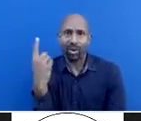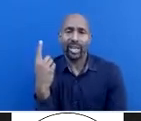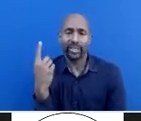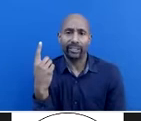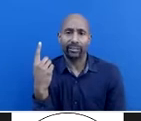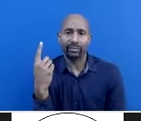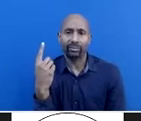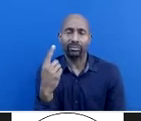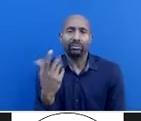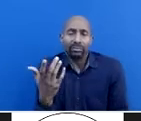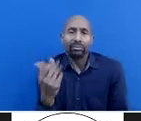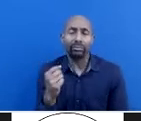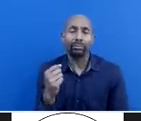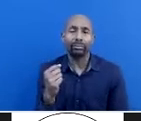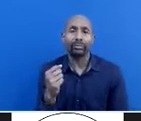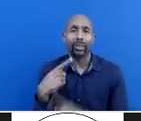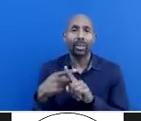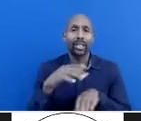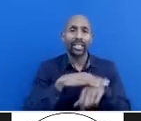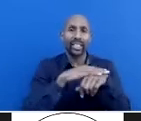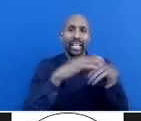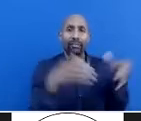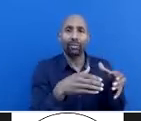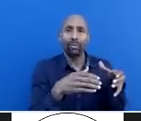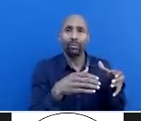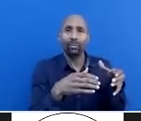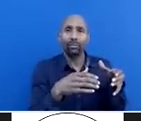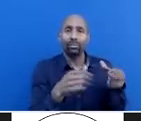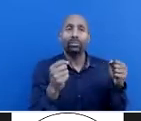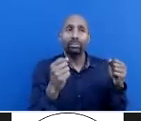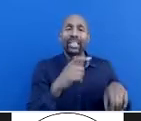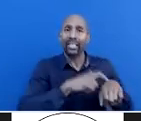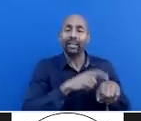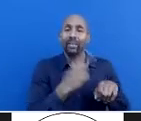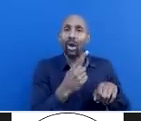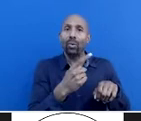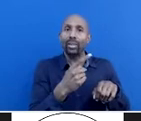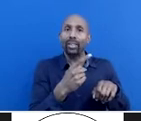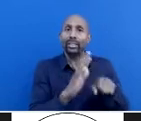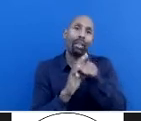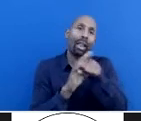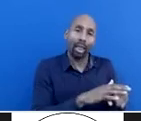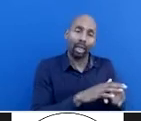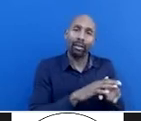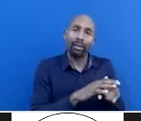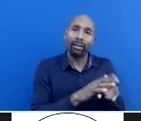many places and times where the Native population was not also subjected to enslavement. And this is something that is widely